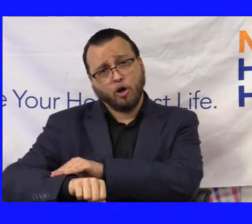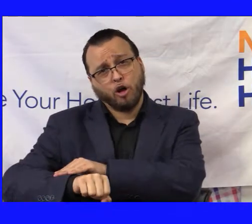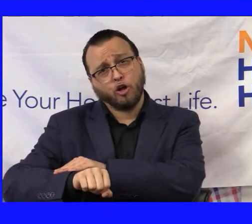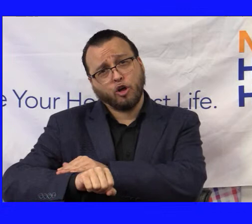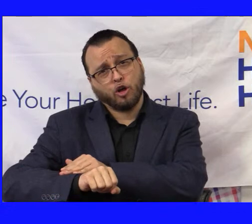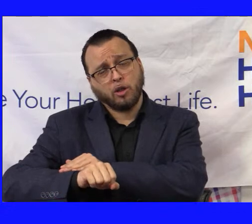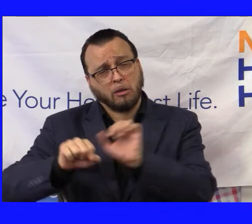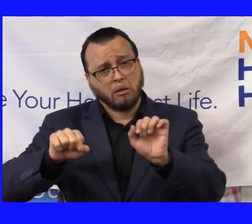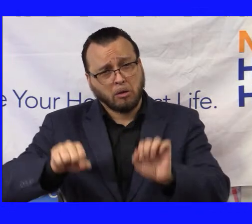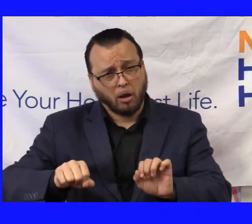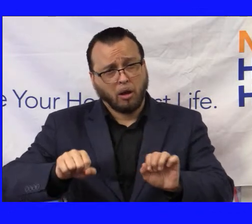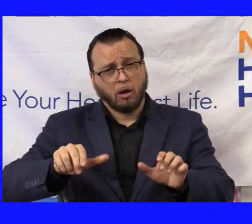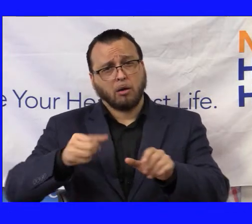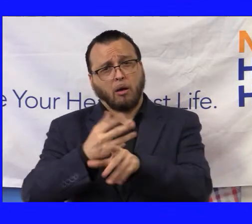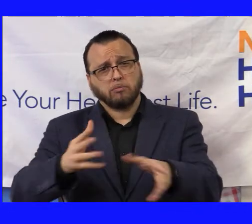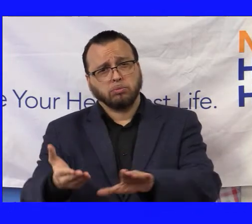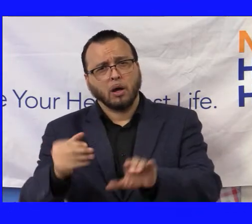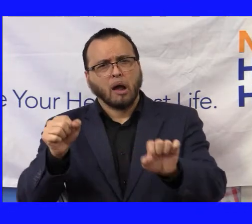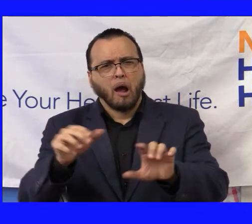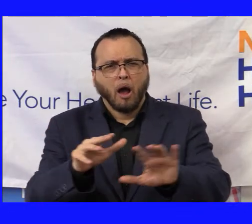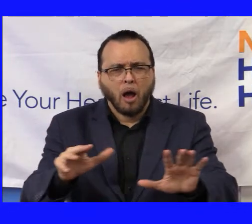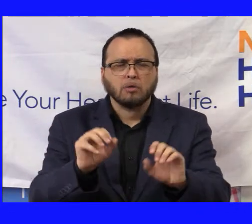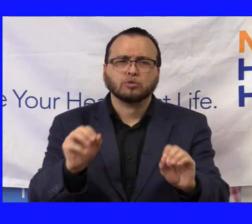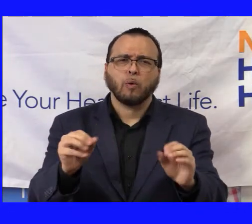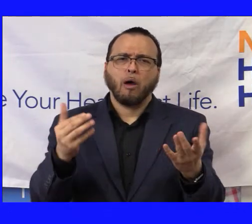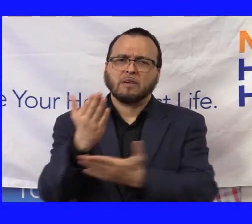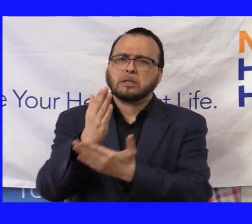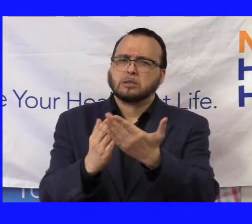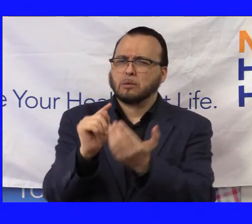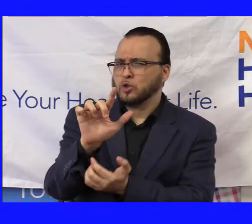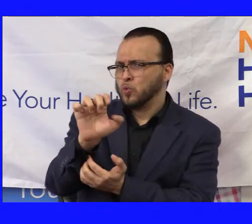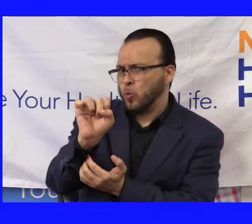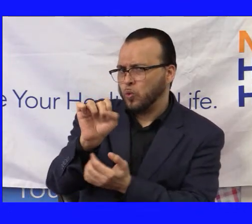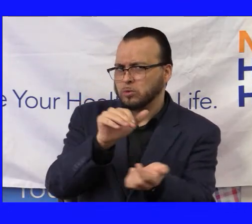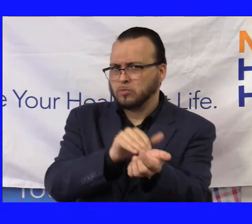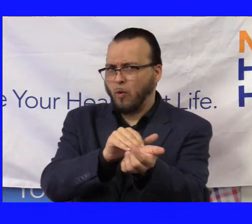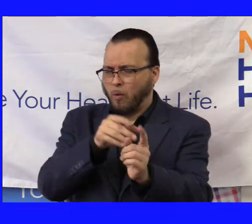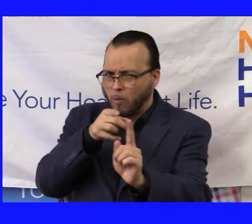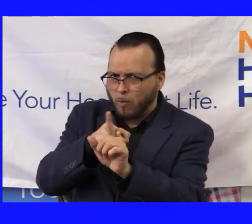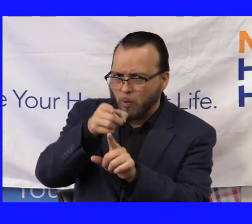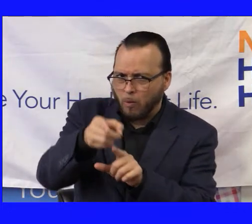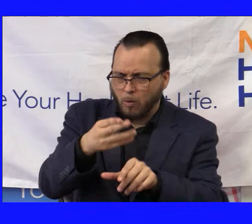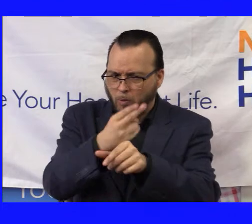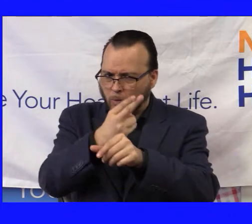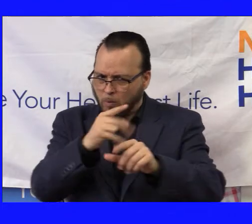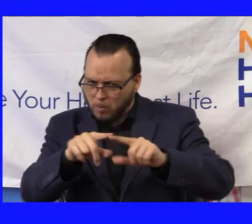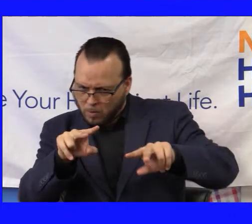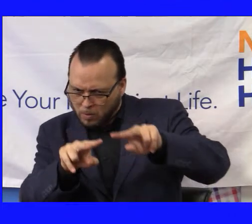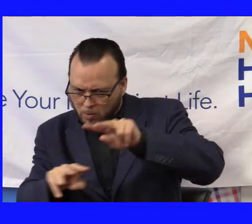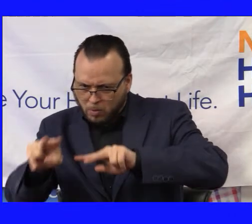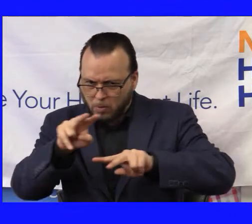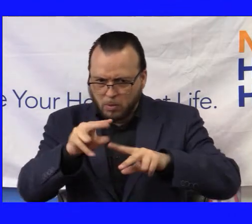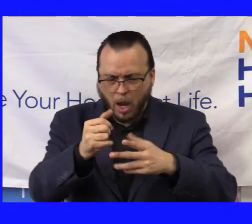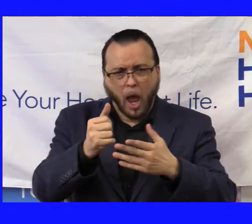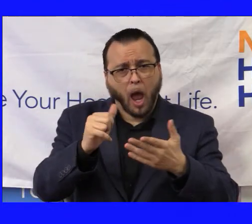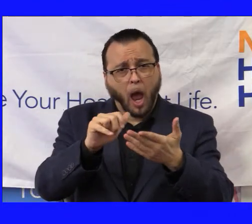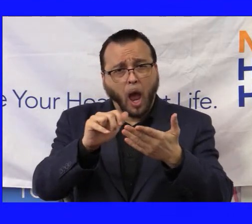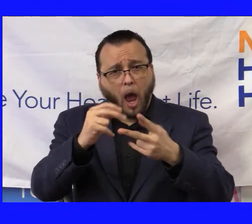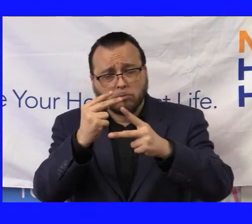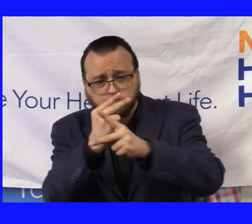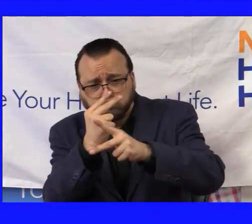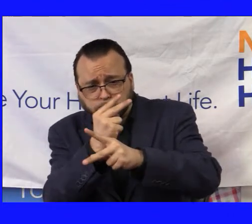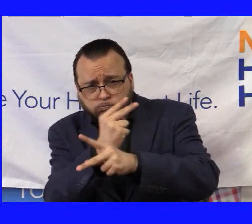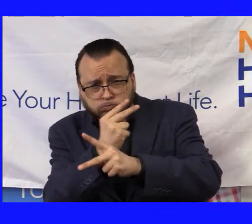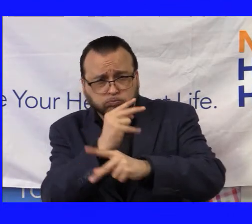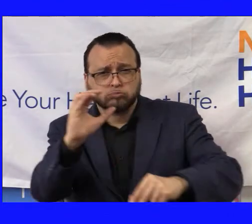So there are clinical tools that obstetricians have developed over time and calculators to help potentially guide an obstetrician and